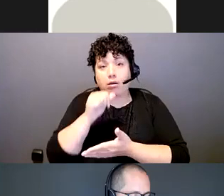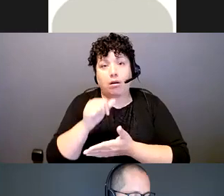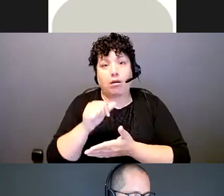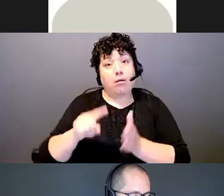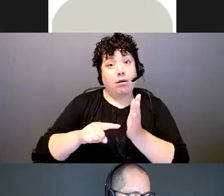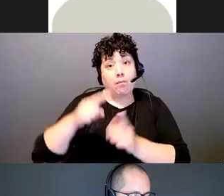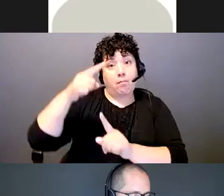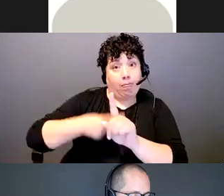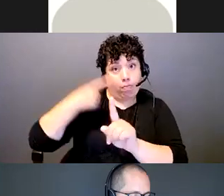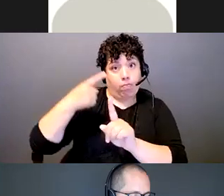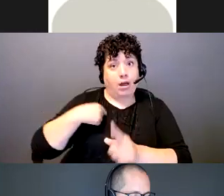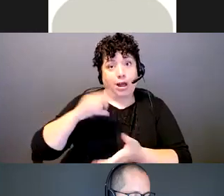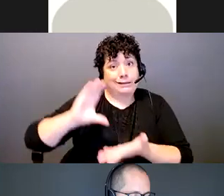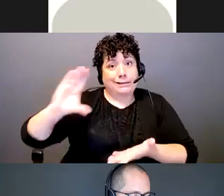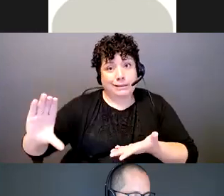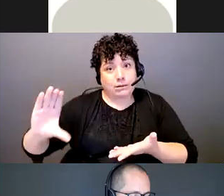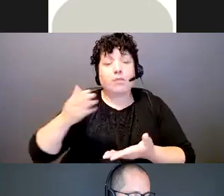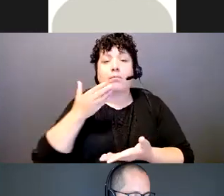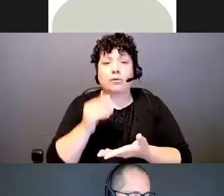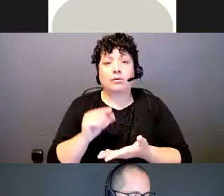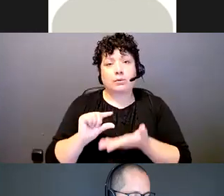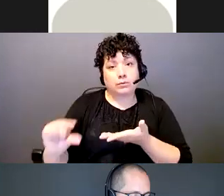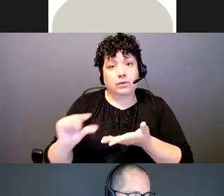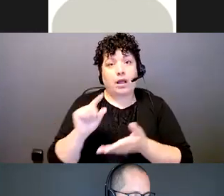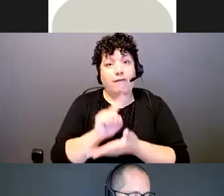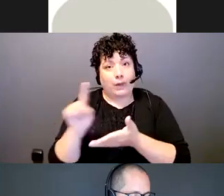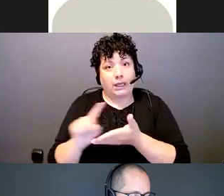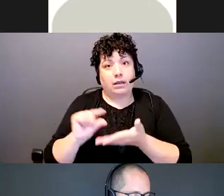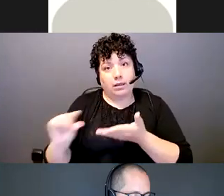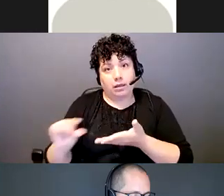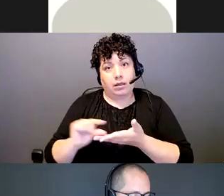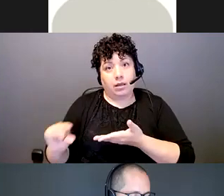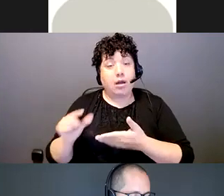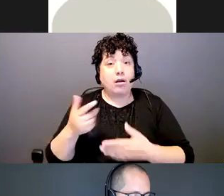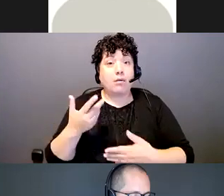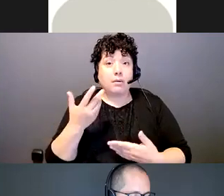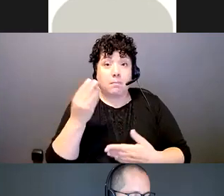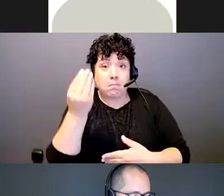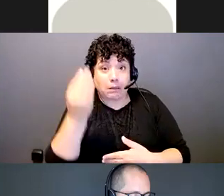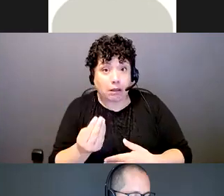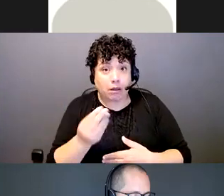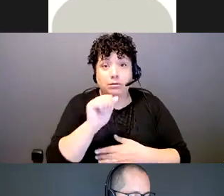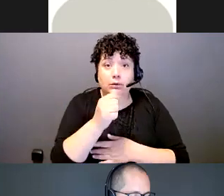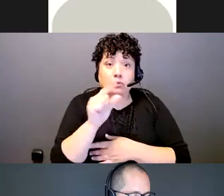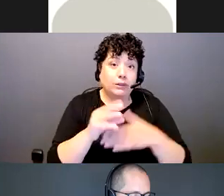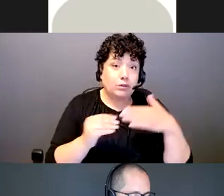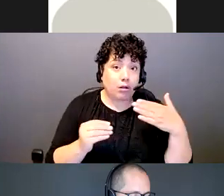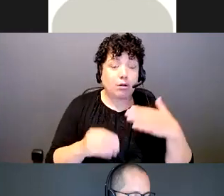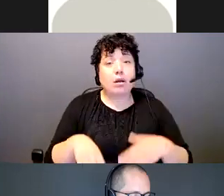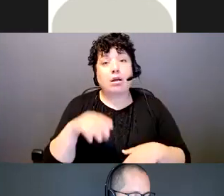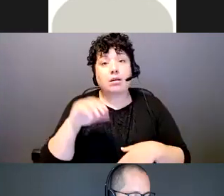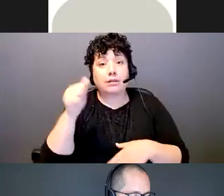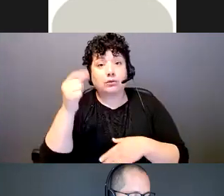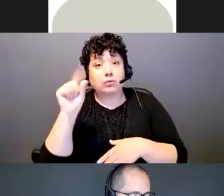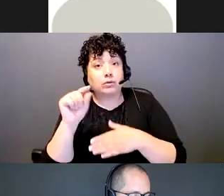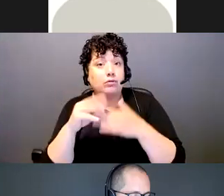has $10 or $20 on Monday, another 10 or 20 on Wednesday, and then a little bit more on